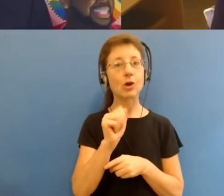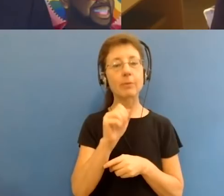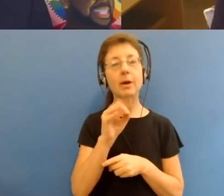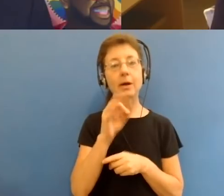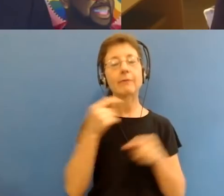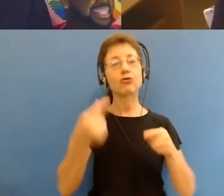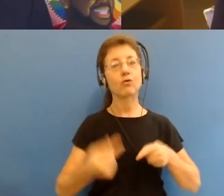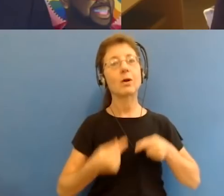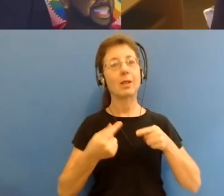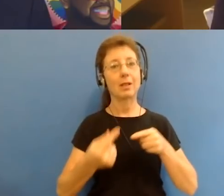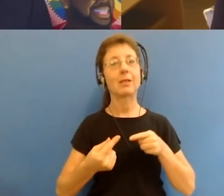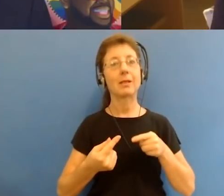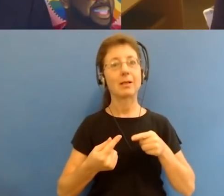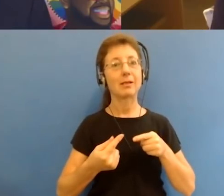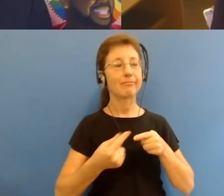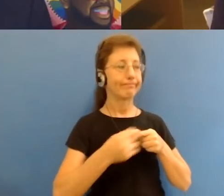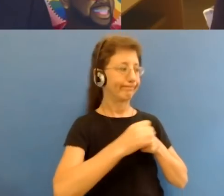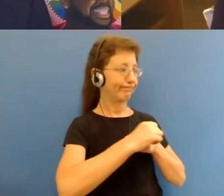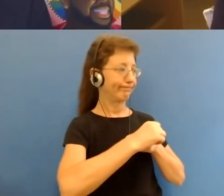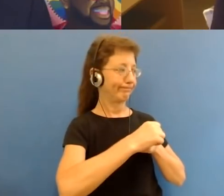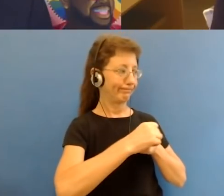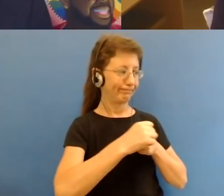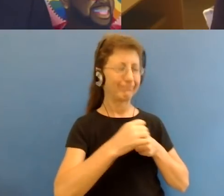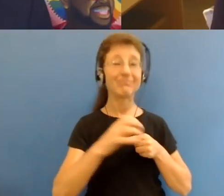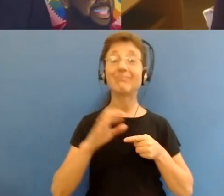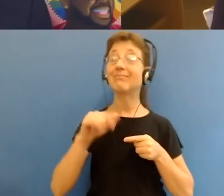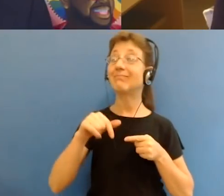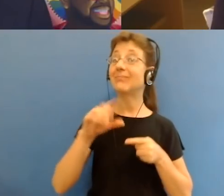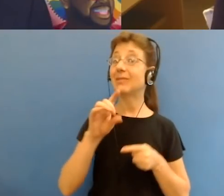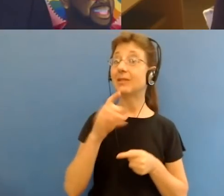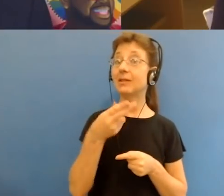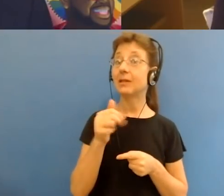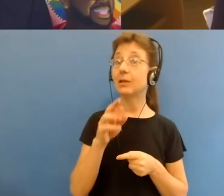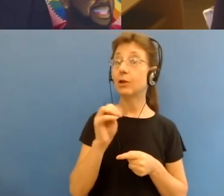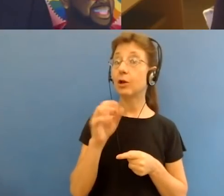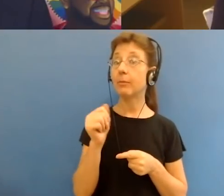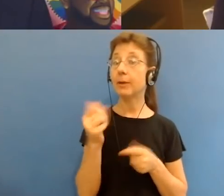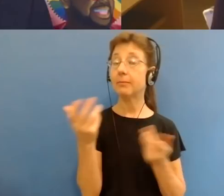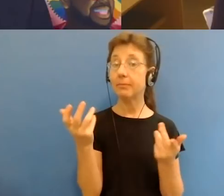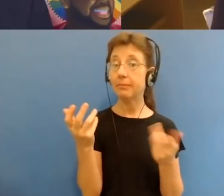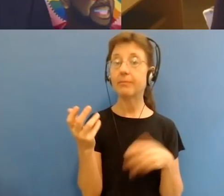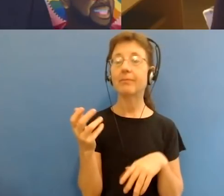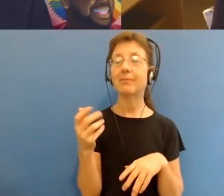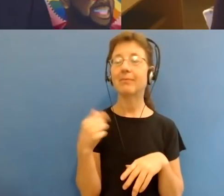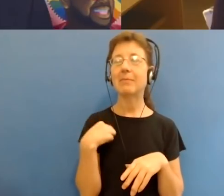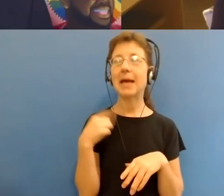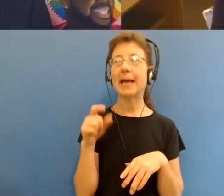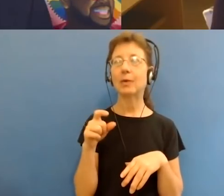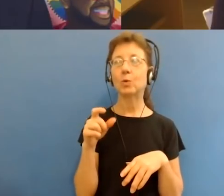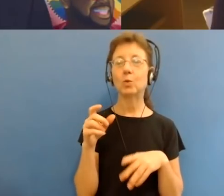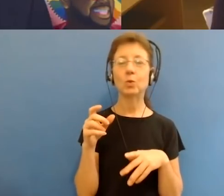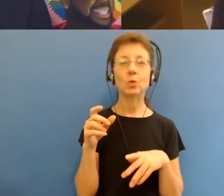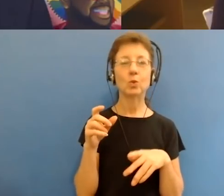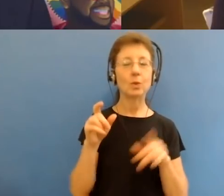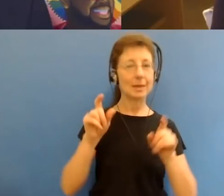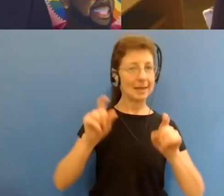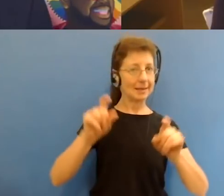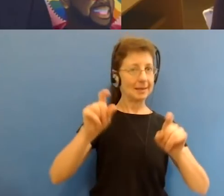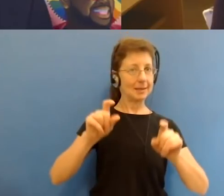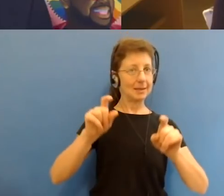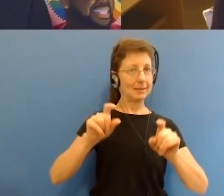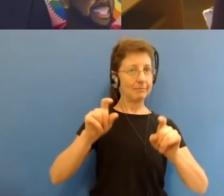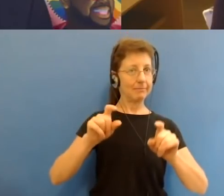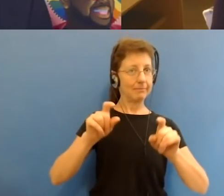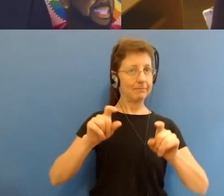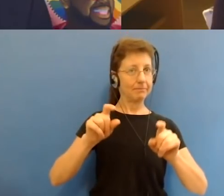know, it's a Dharma that like I've really had to, you know, test and, you know,